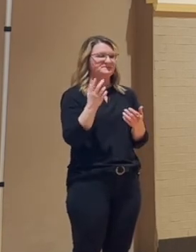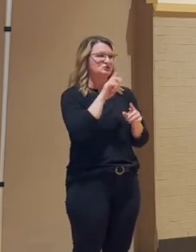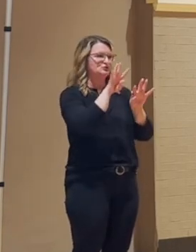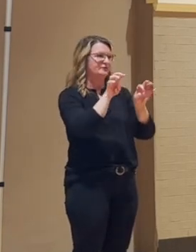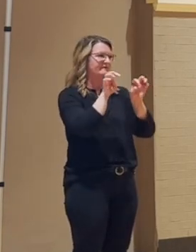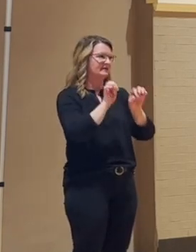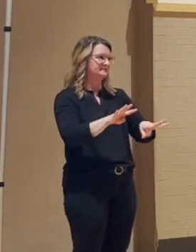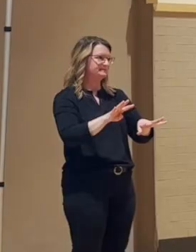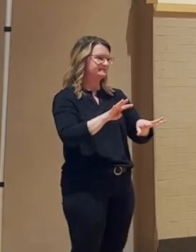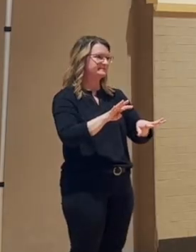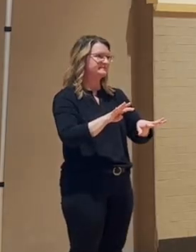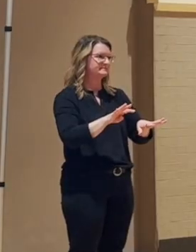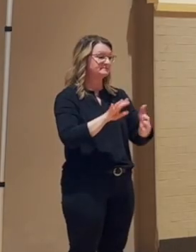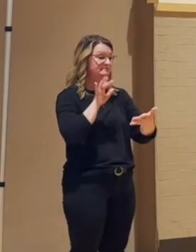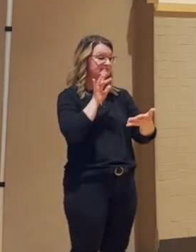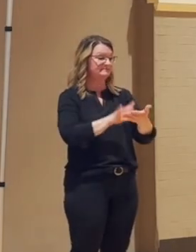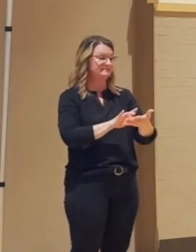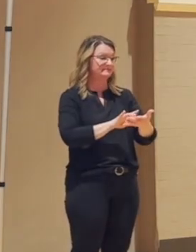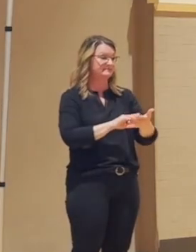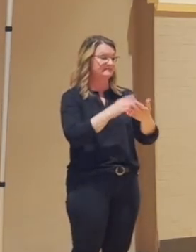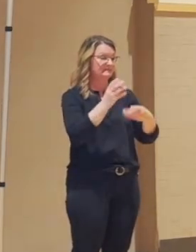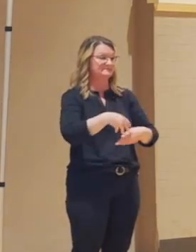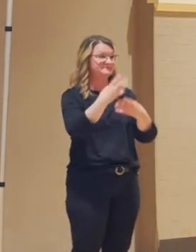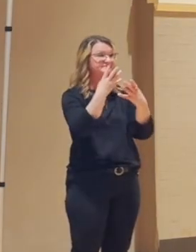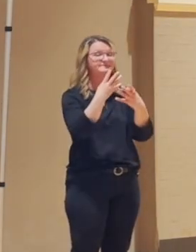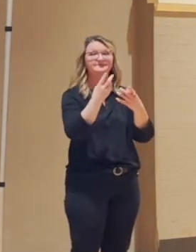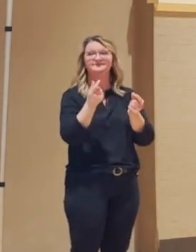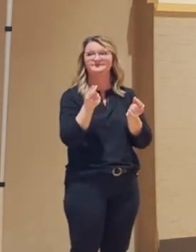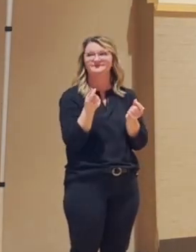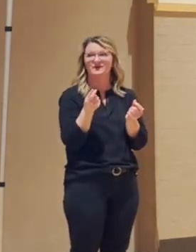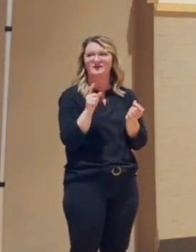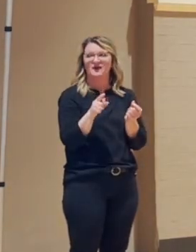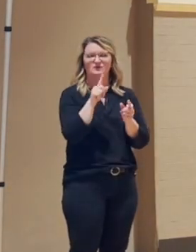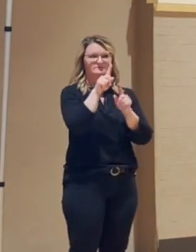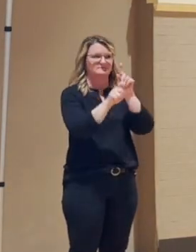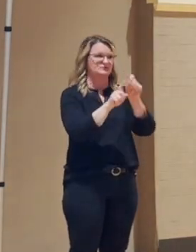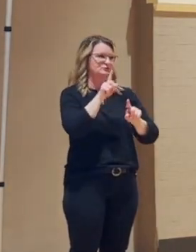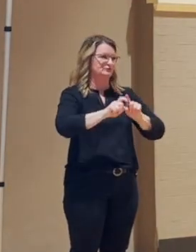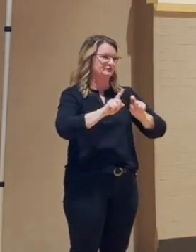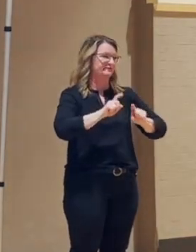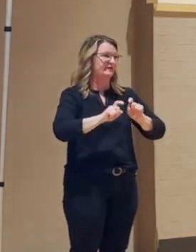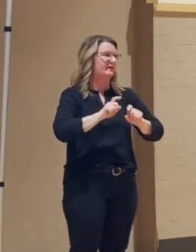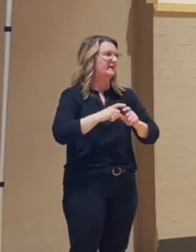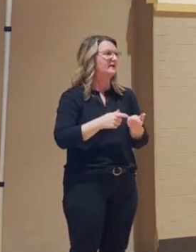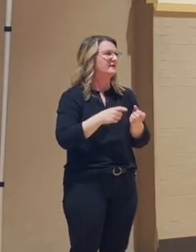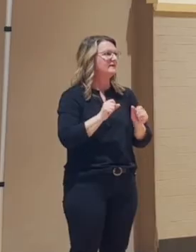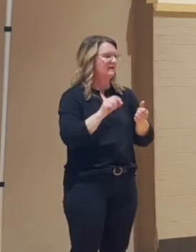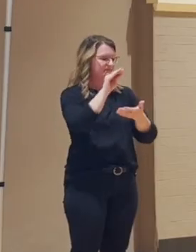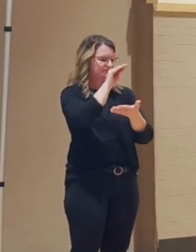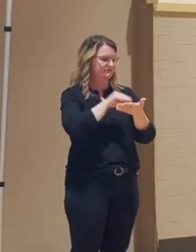section. If you click on that link, what that will do is take you to a survey where we can